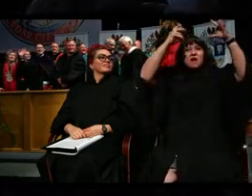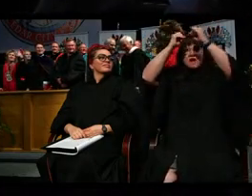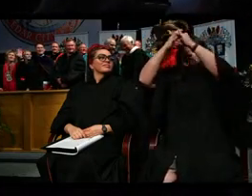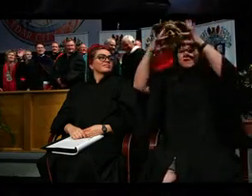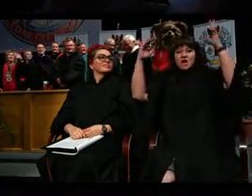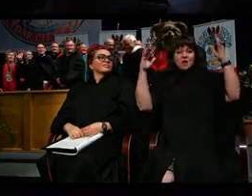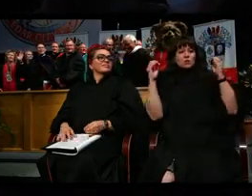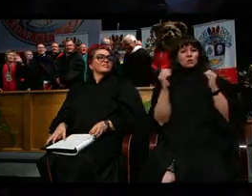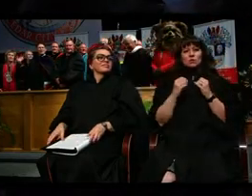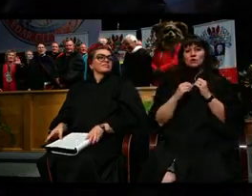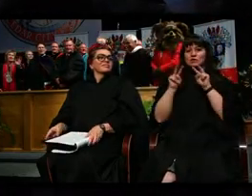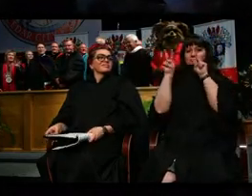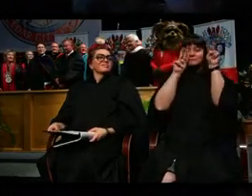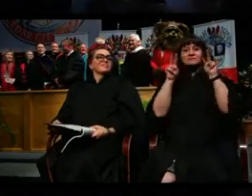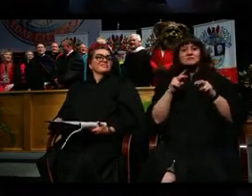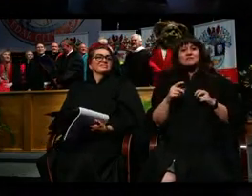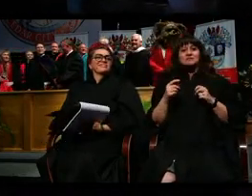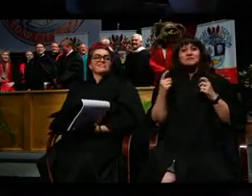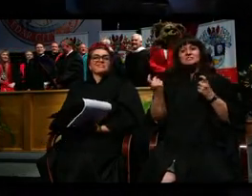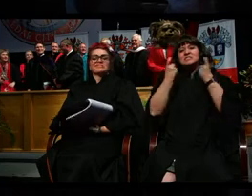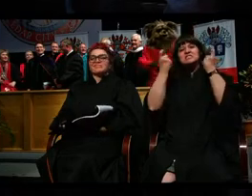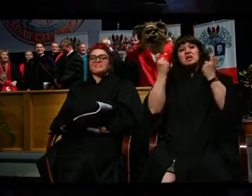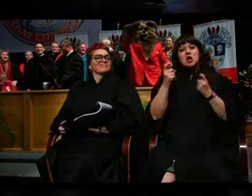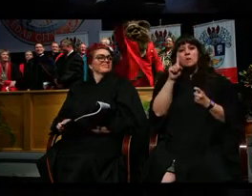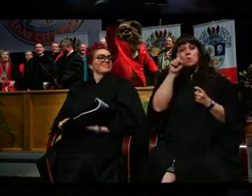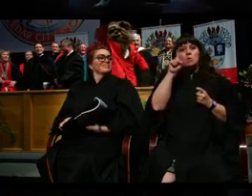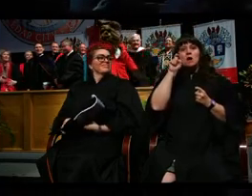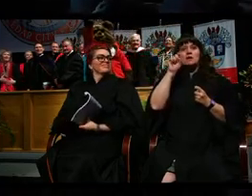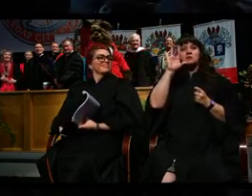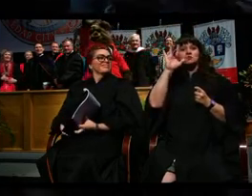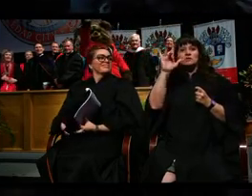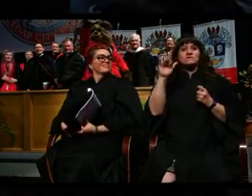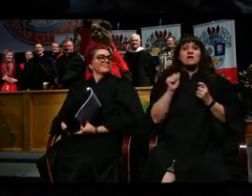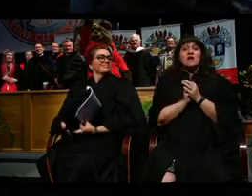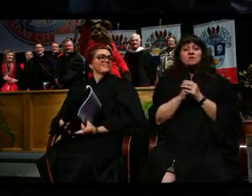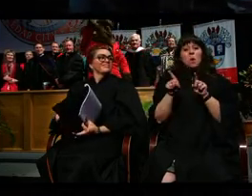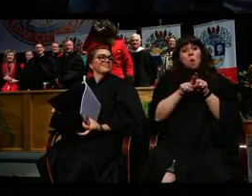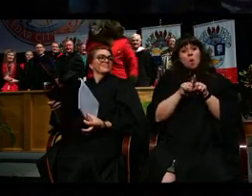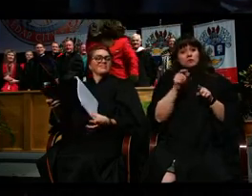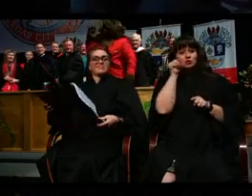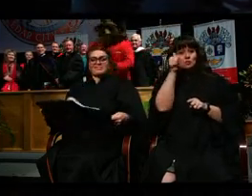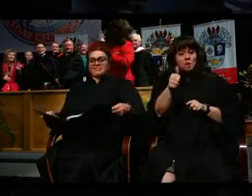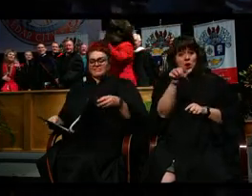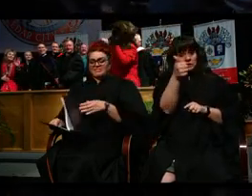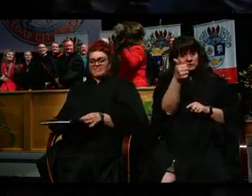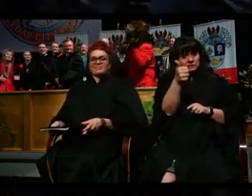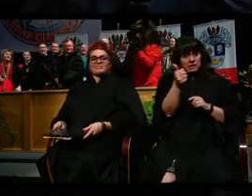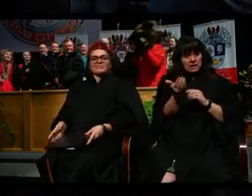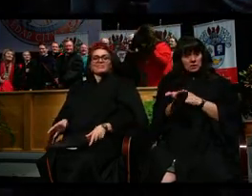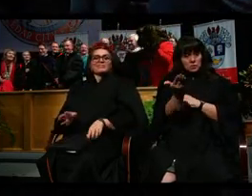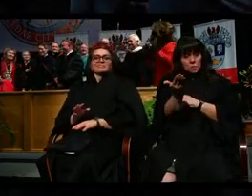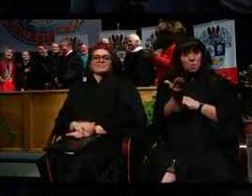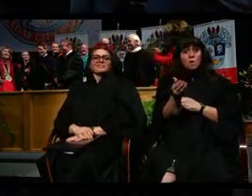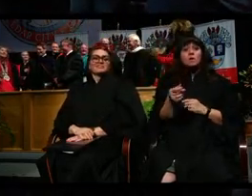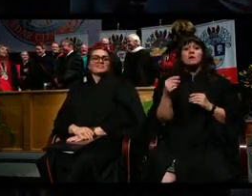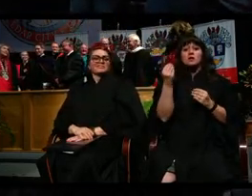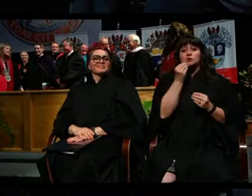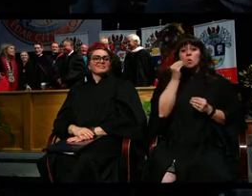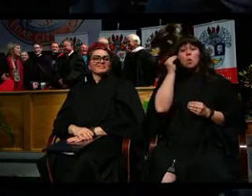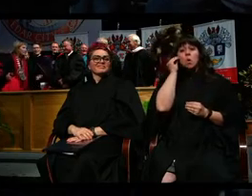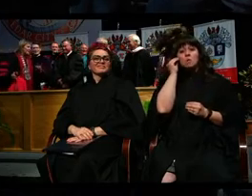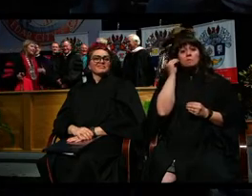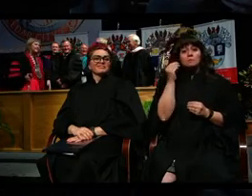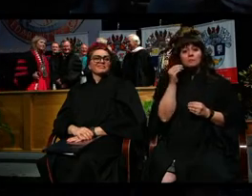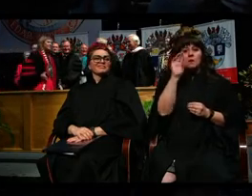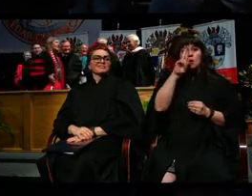years of SUU. Tomorrow at 10 a.m. is the Homecoming Parade down University Boulevard. And at 4